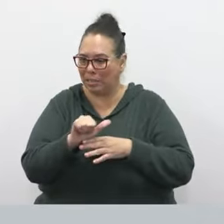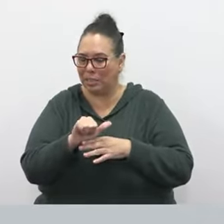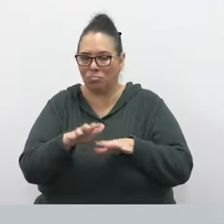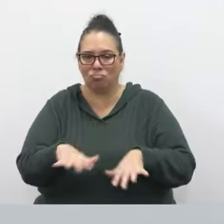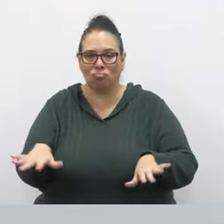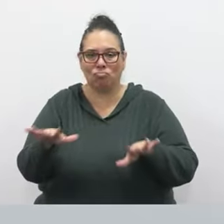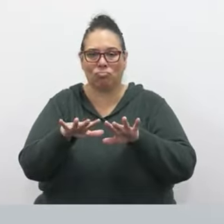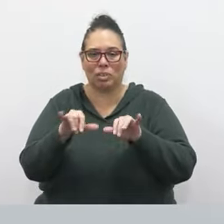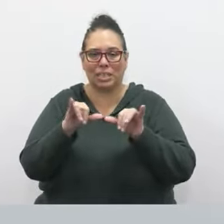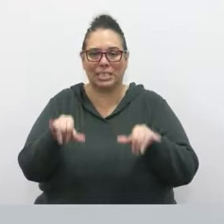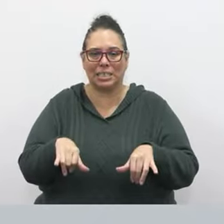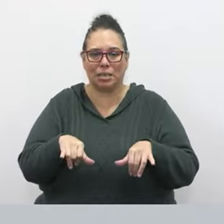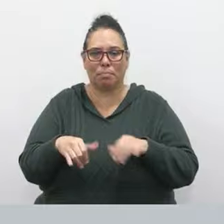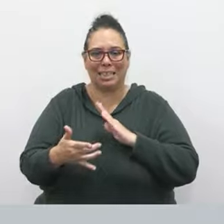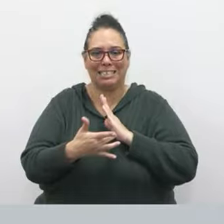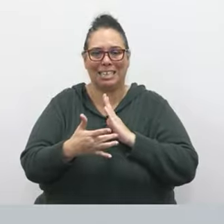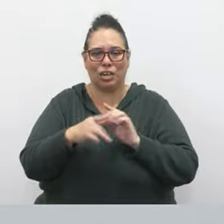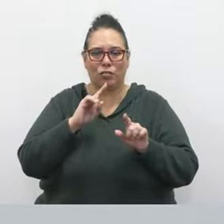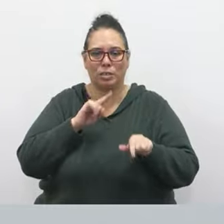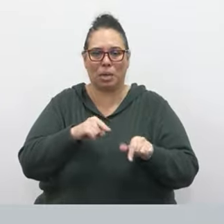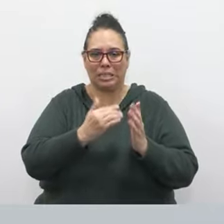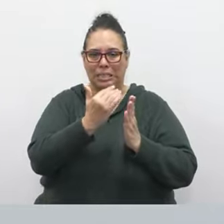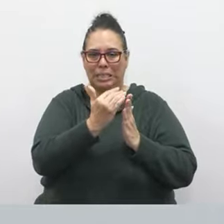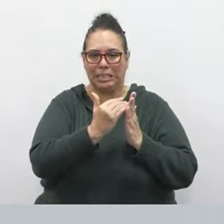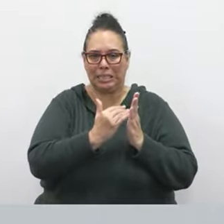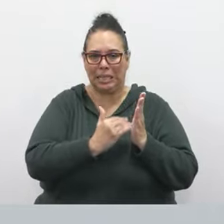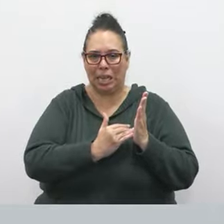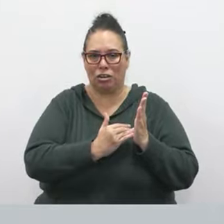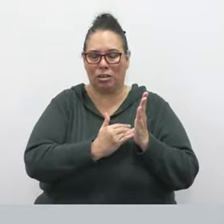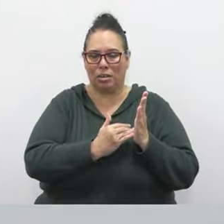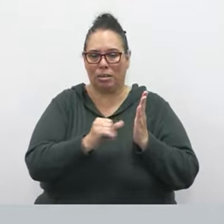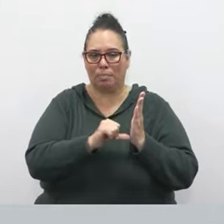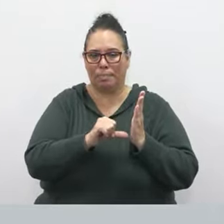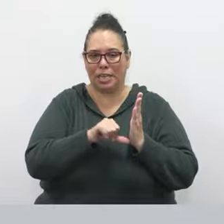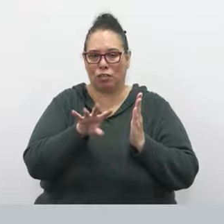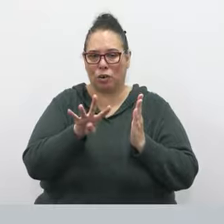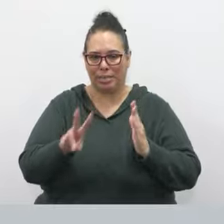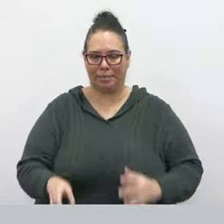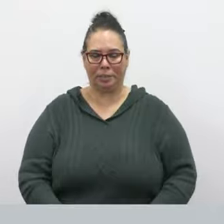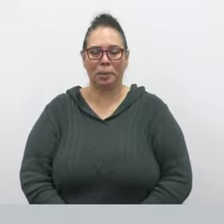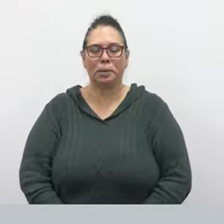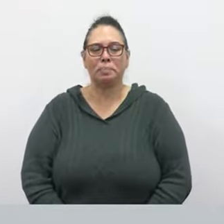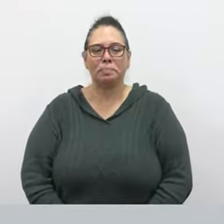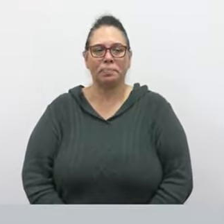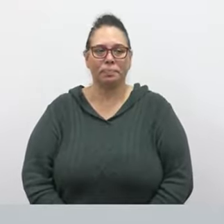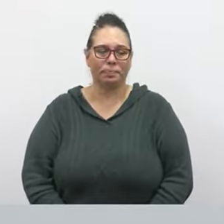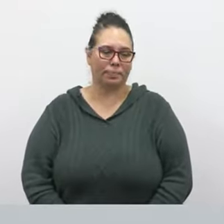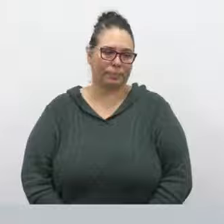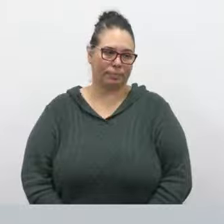that'll come up, but the technical response is listed there in the answer on page 47.